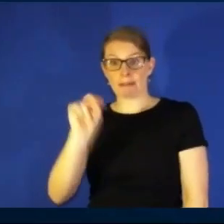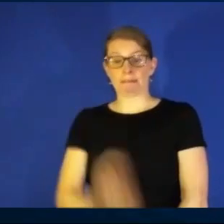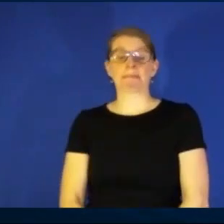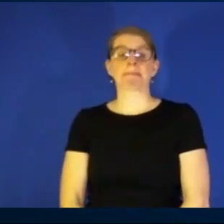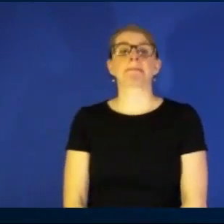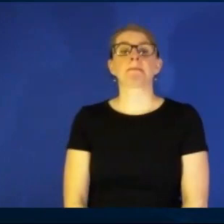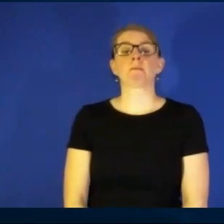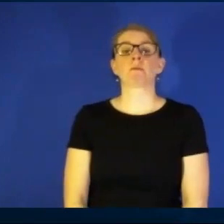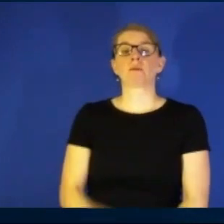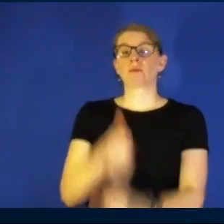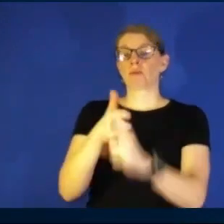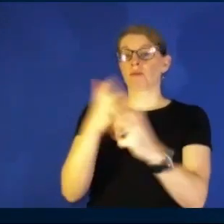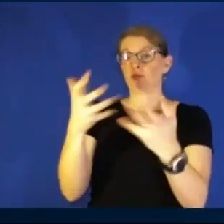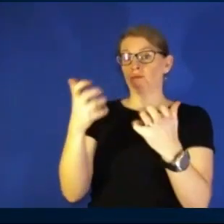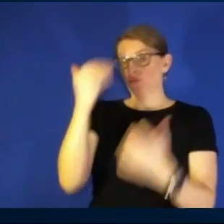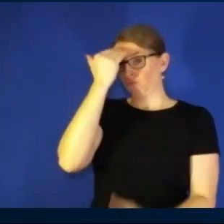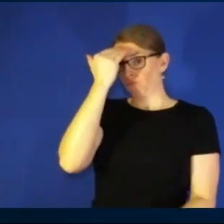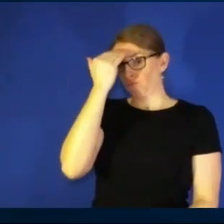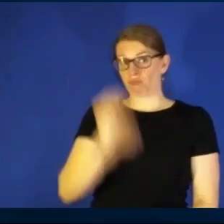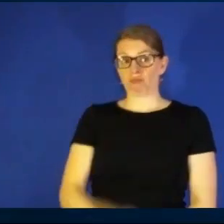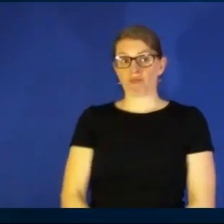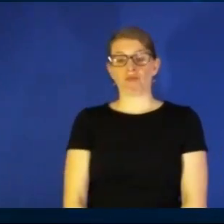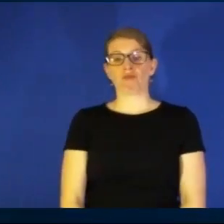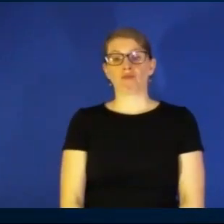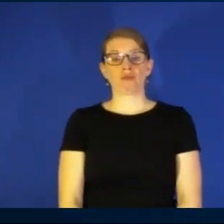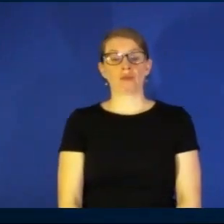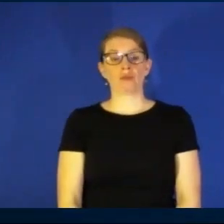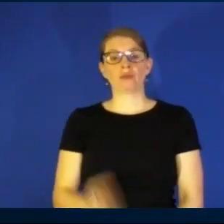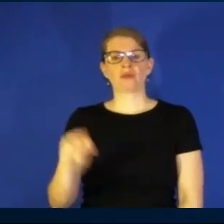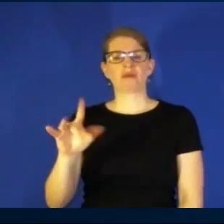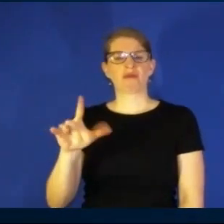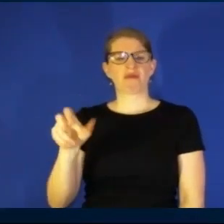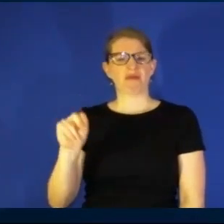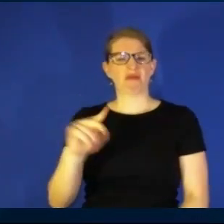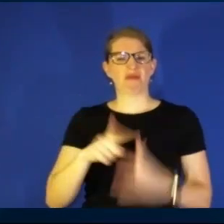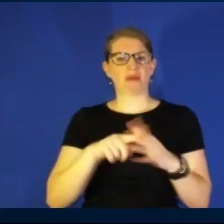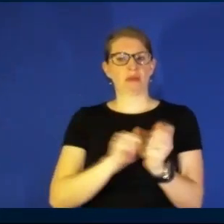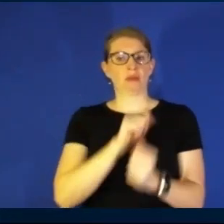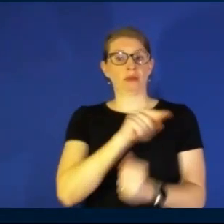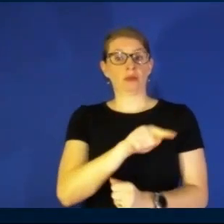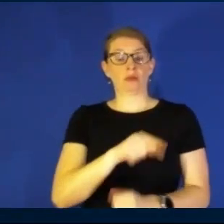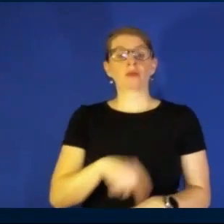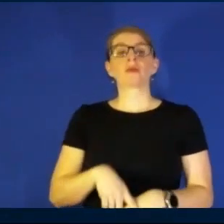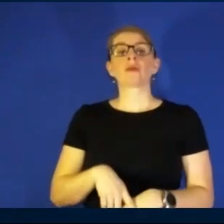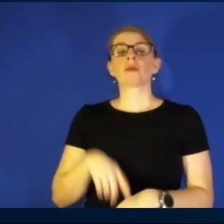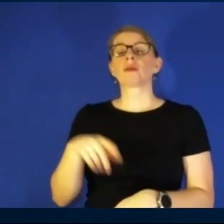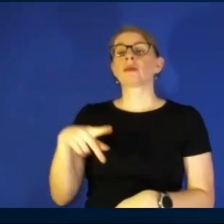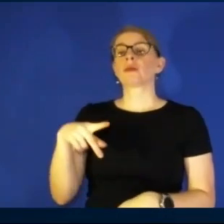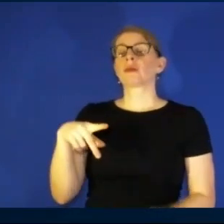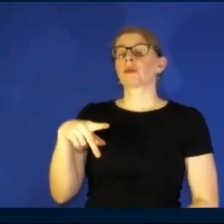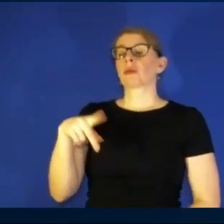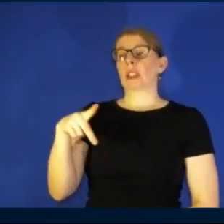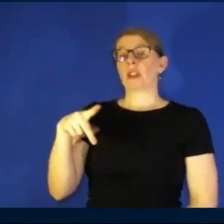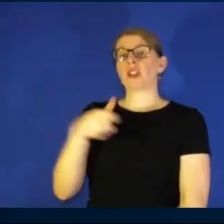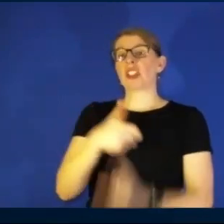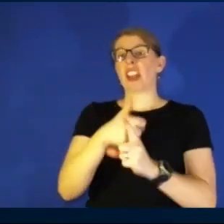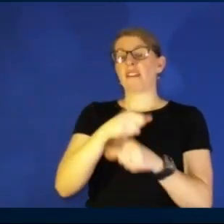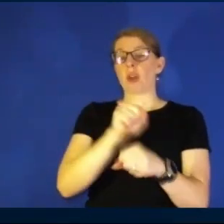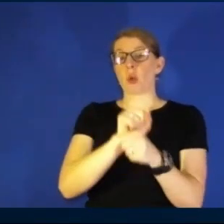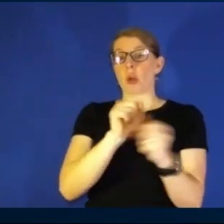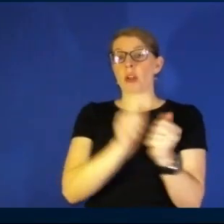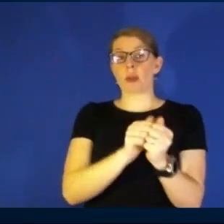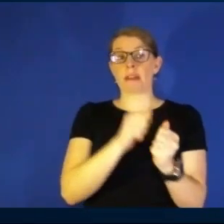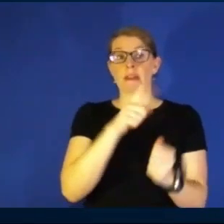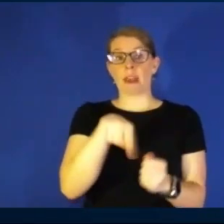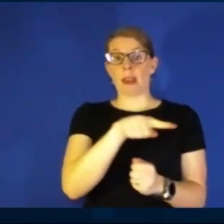like to know, and Marilyn, I'll start with you on this. What do you, as a palliative care worker, say to people as they are passing